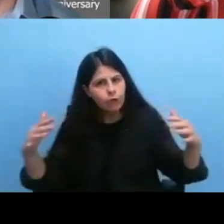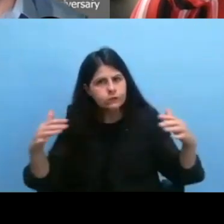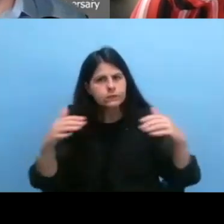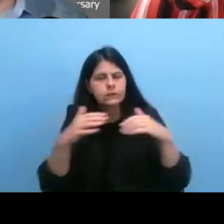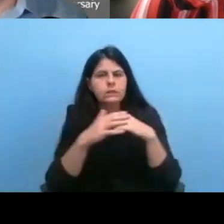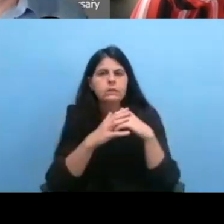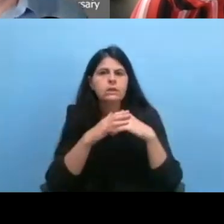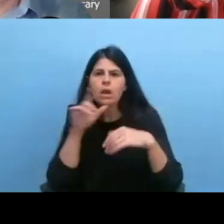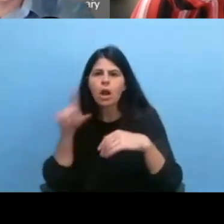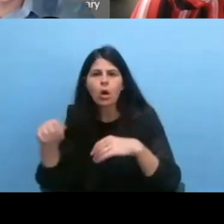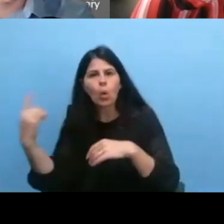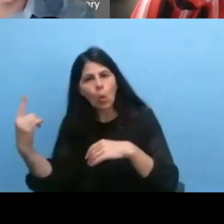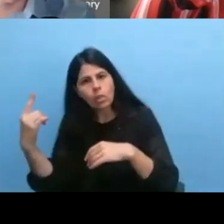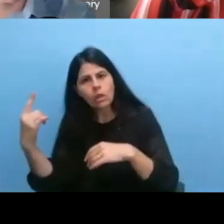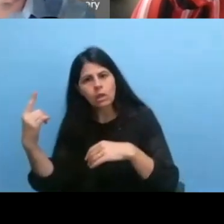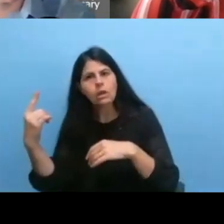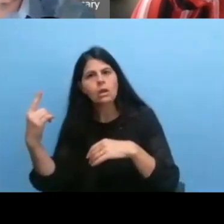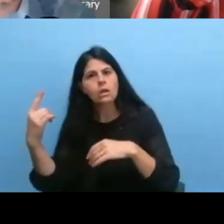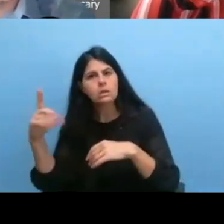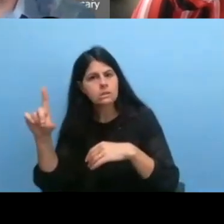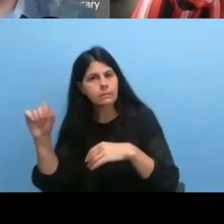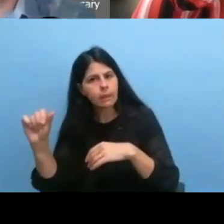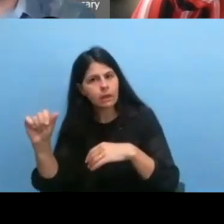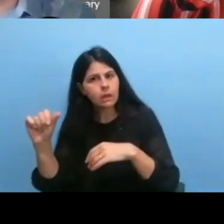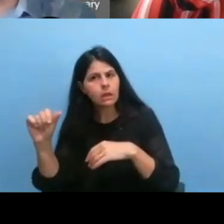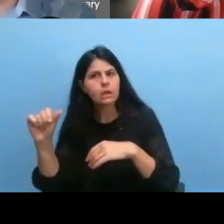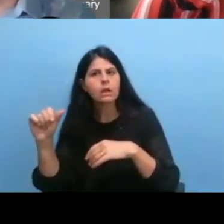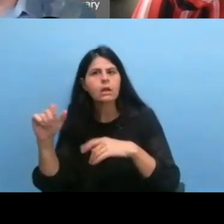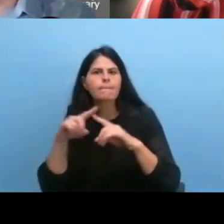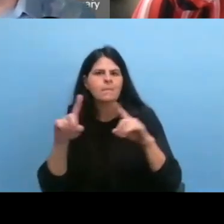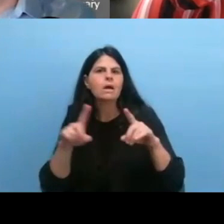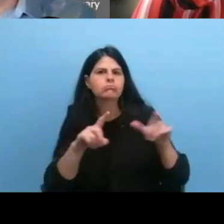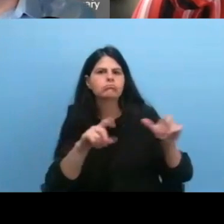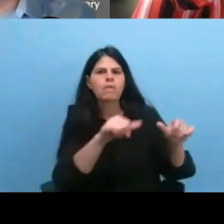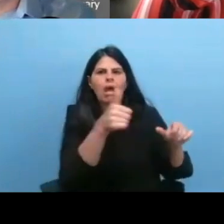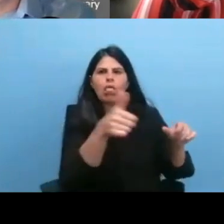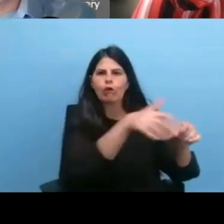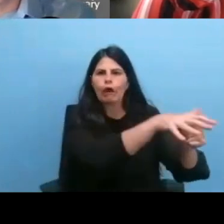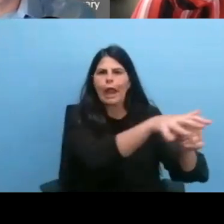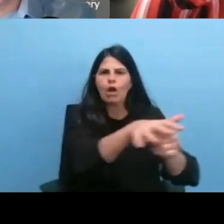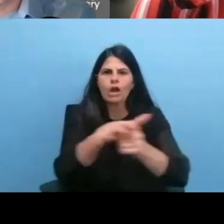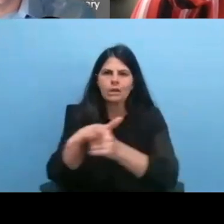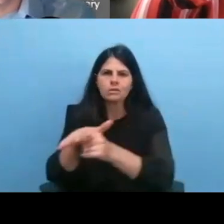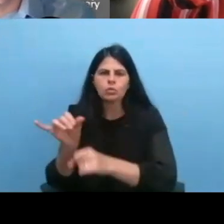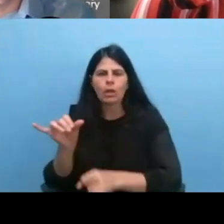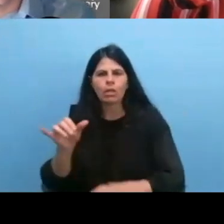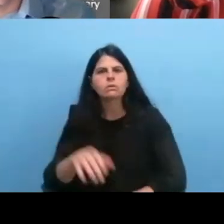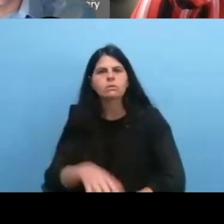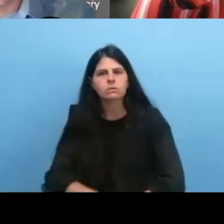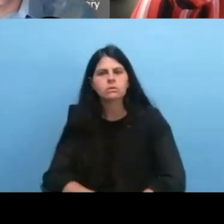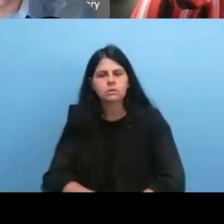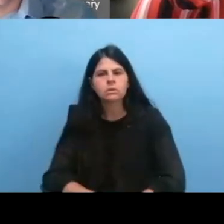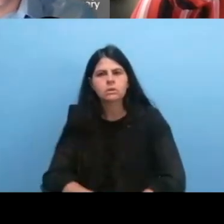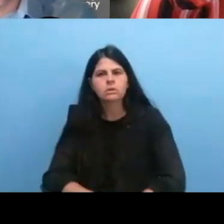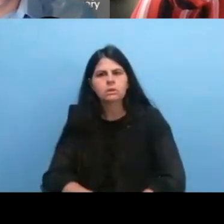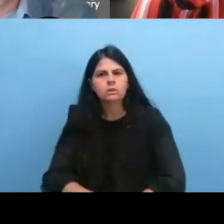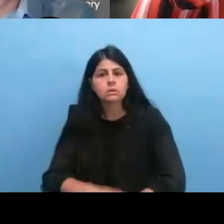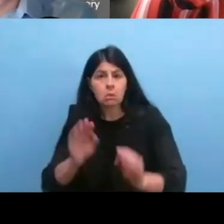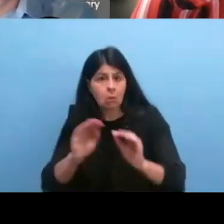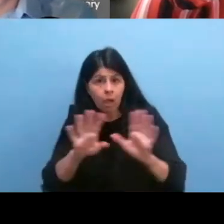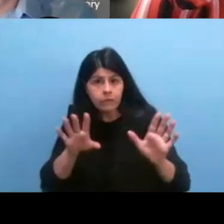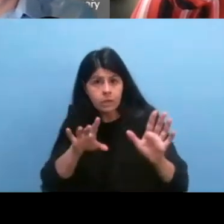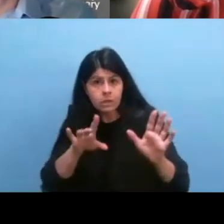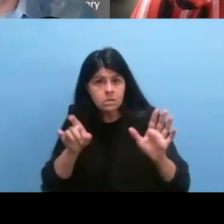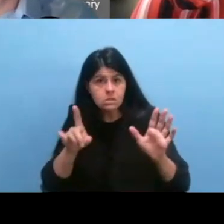only disability, but, you know, all your other areas as well. Is it obvious that like you're open to